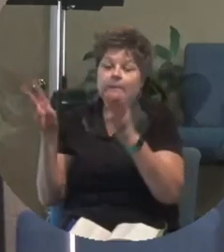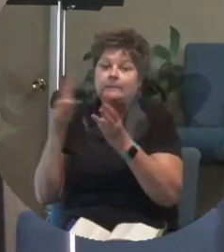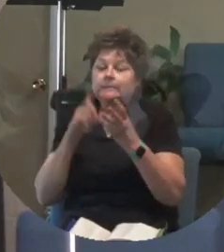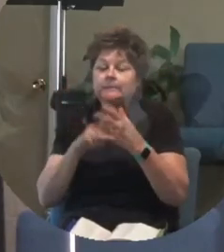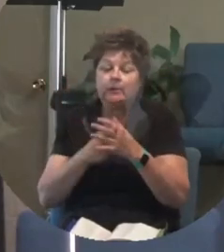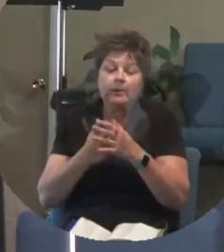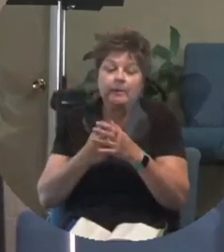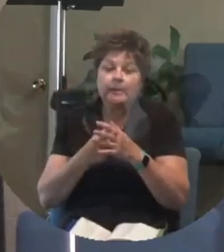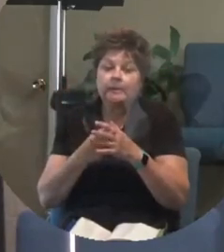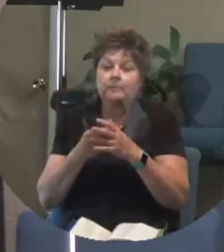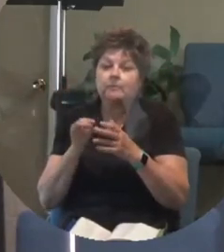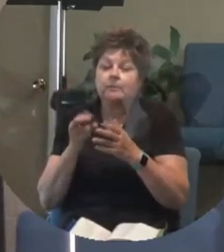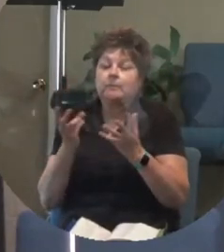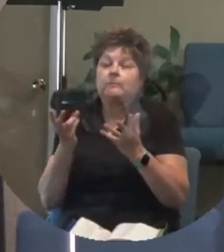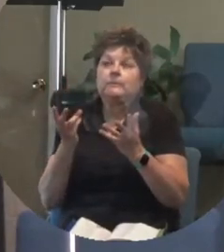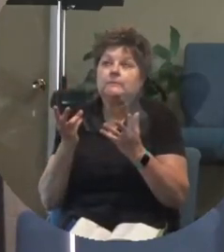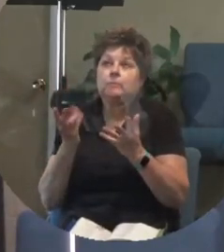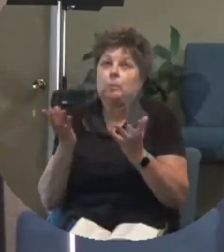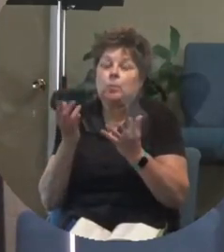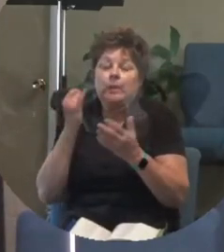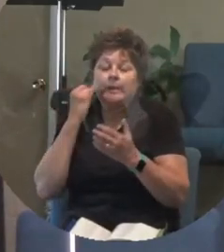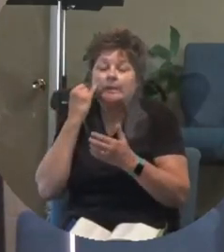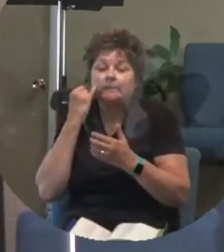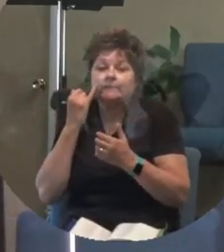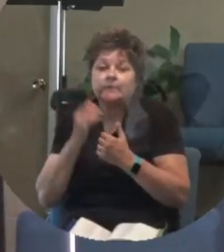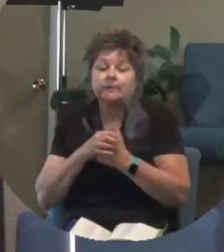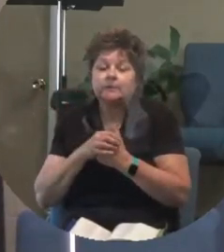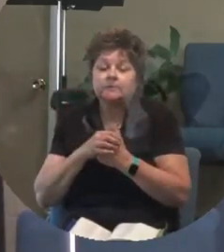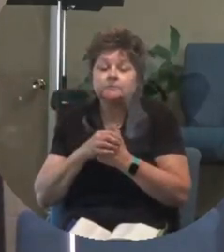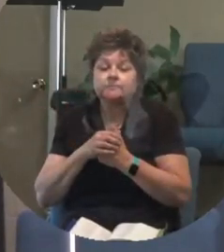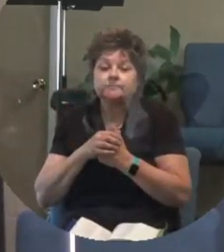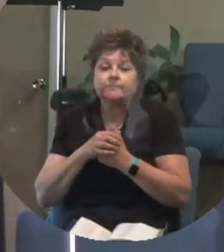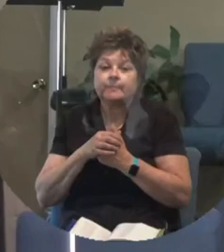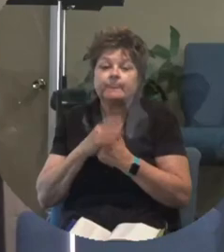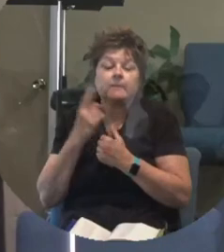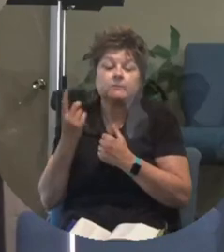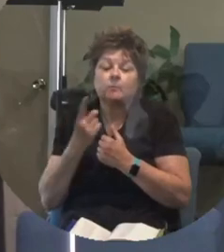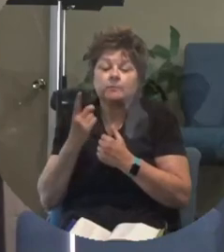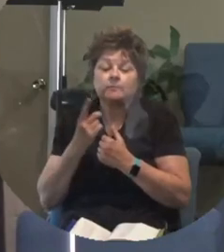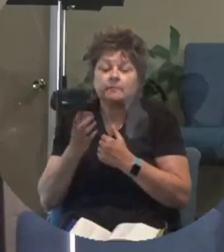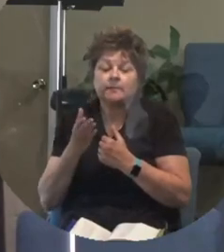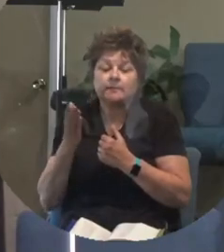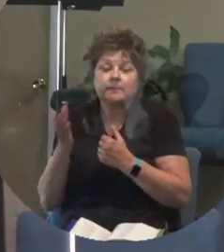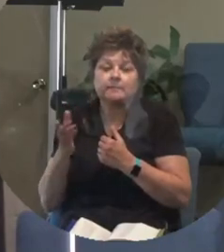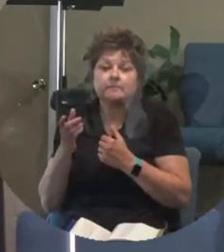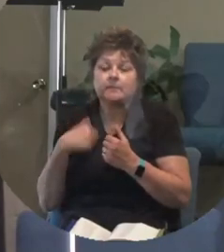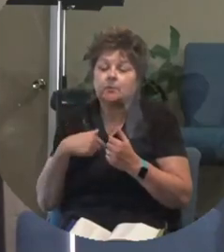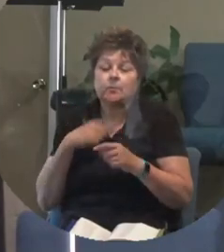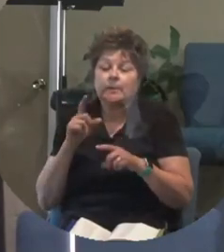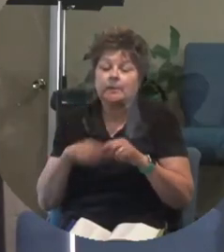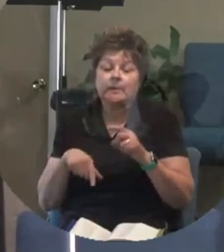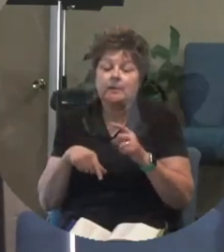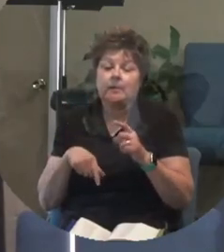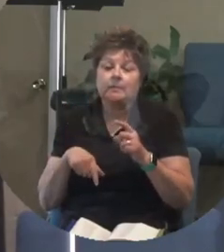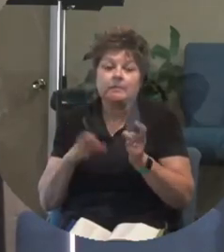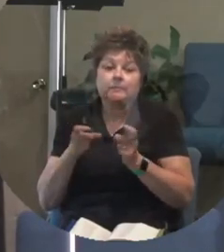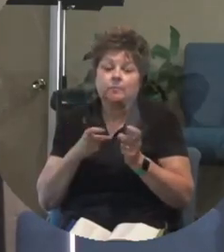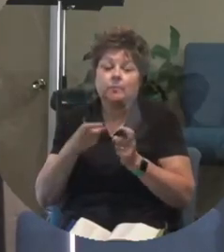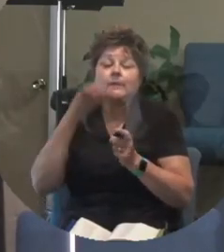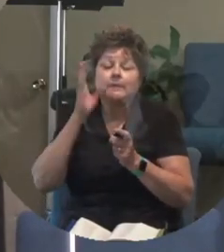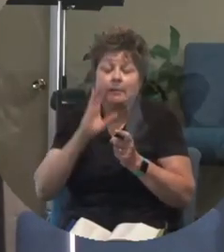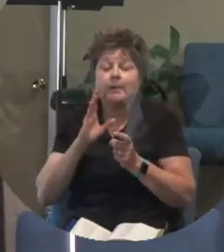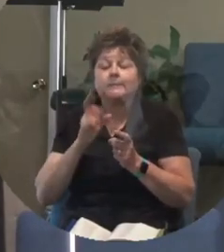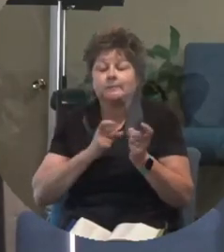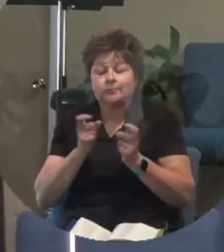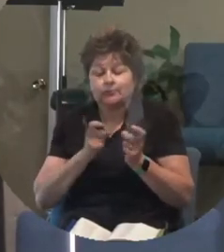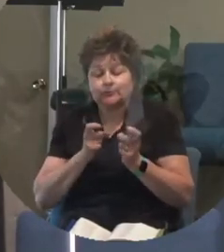What if, you know, there's always going to be stuff that we can't control that God does.